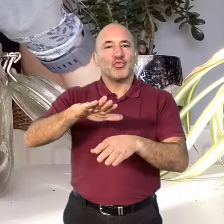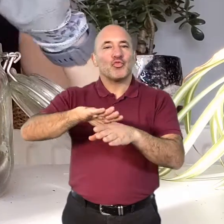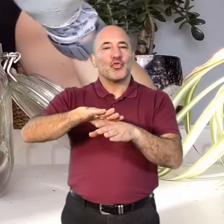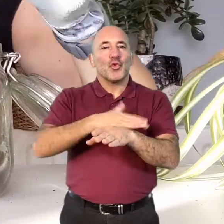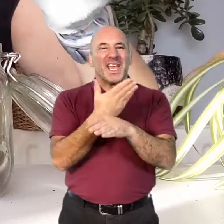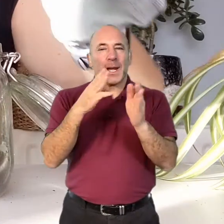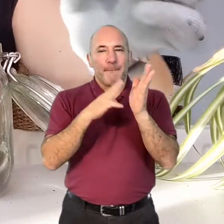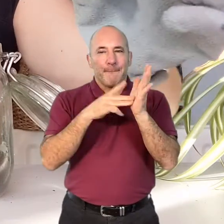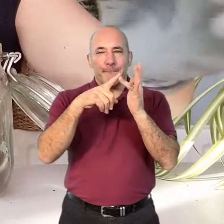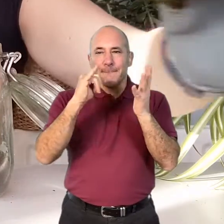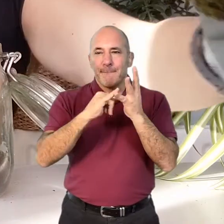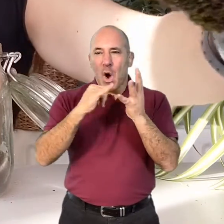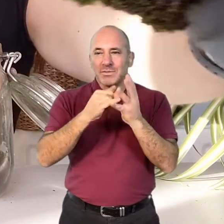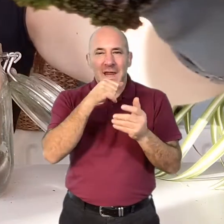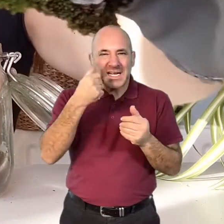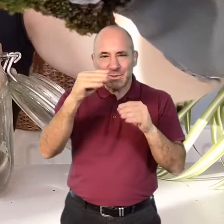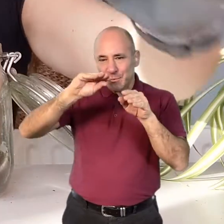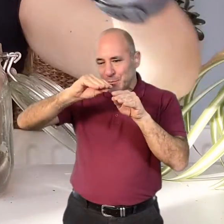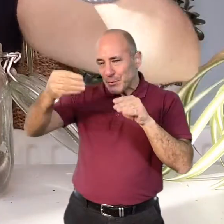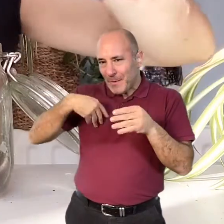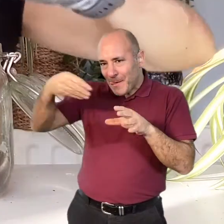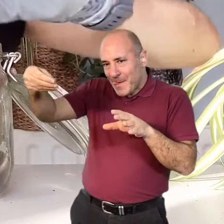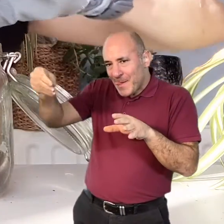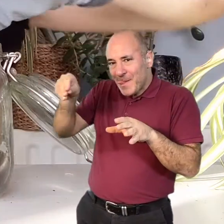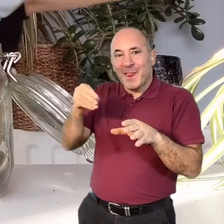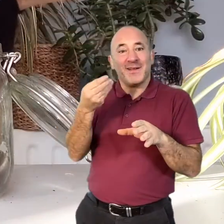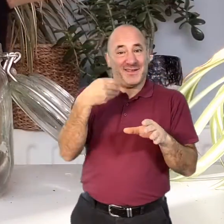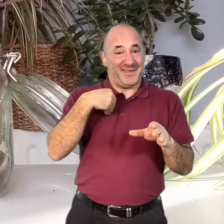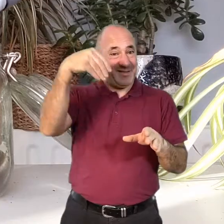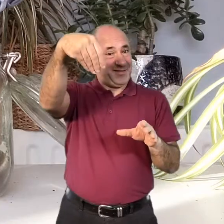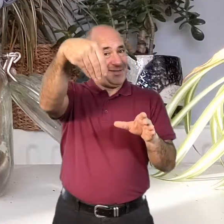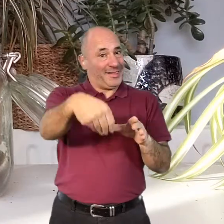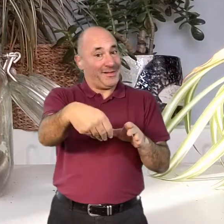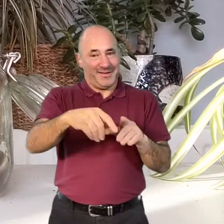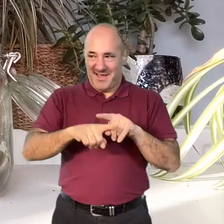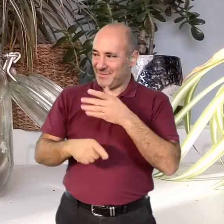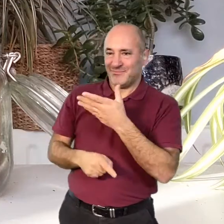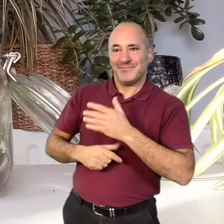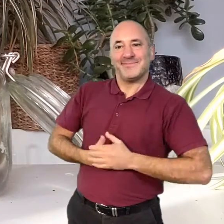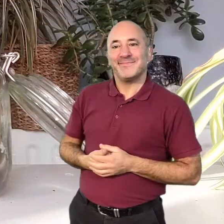really nice green moss, which I'll pop in.